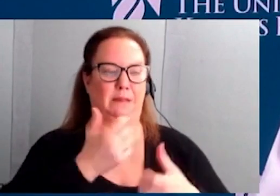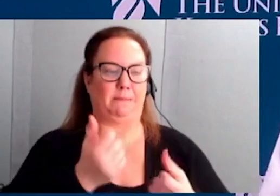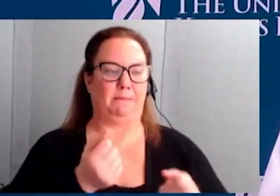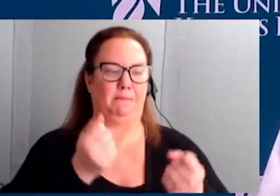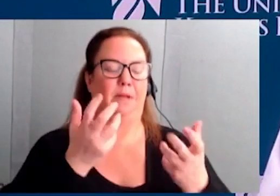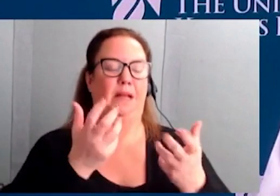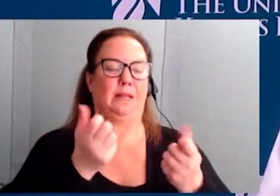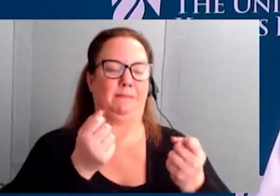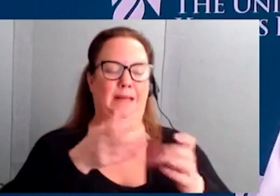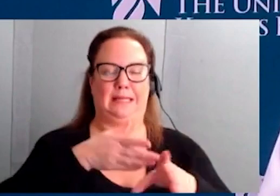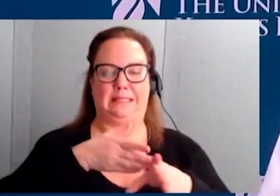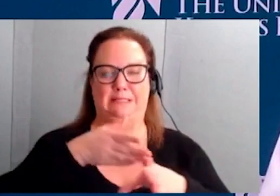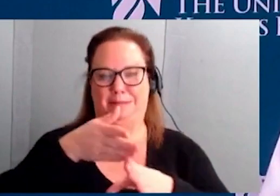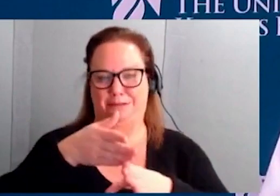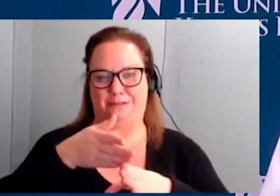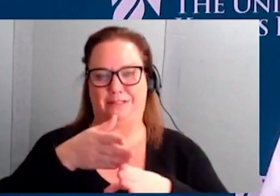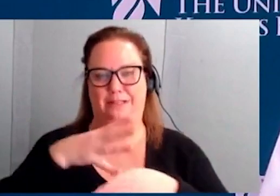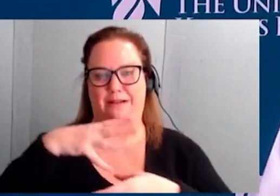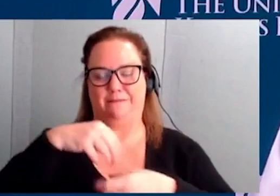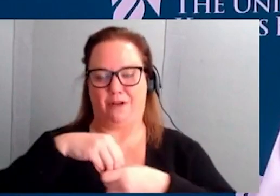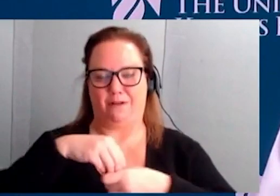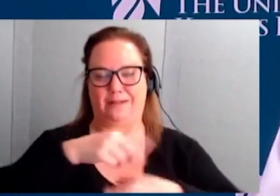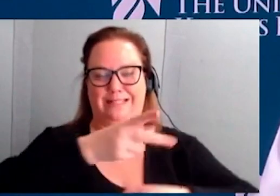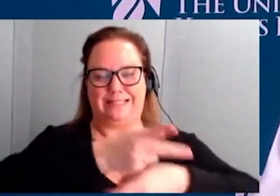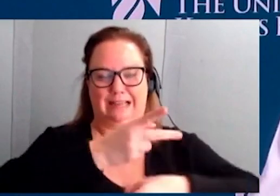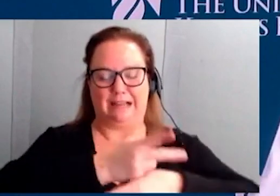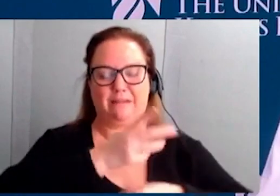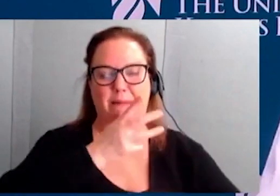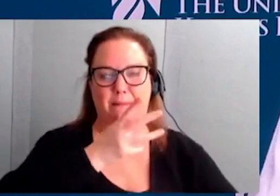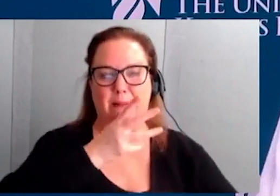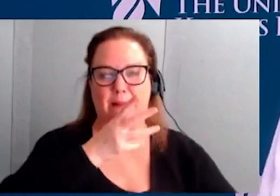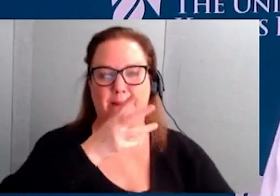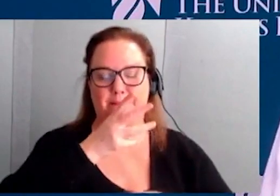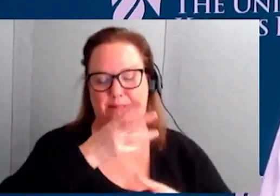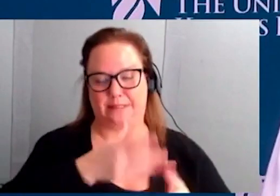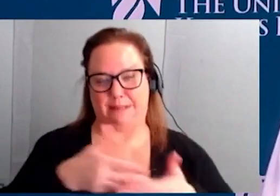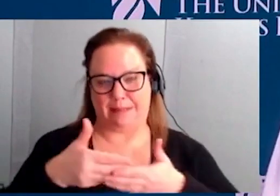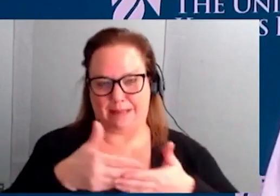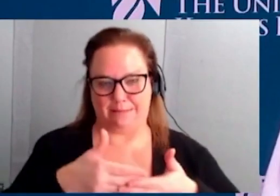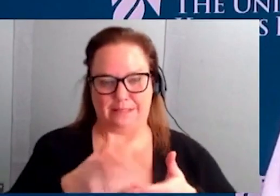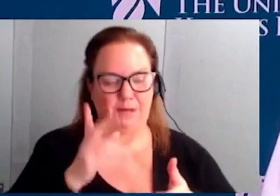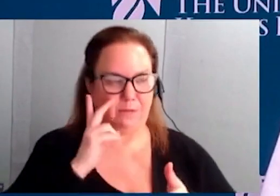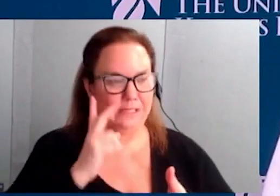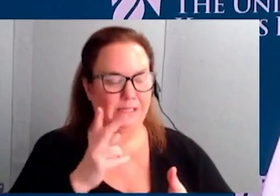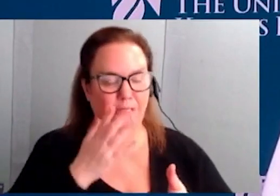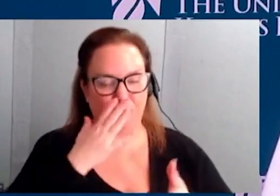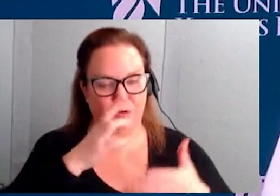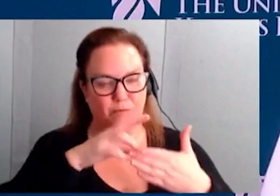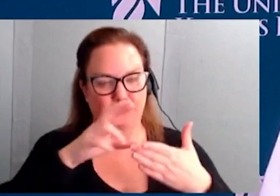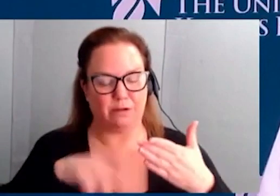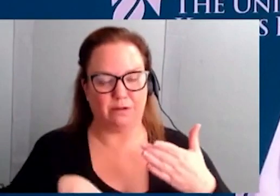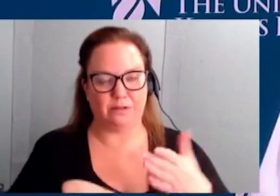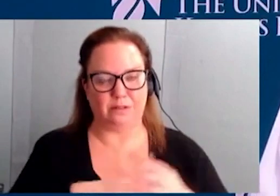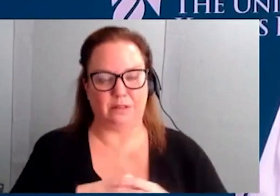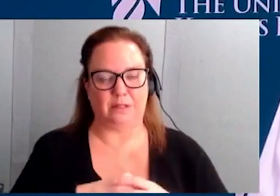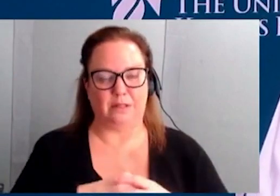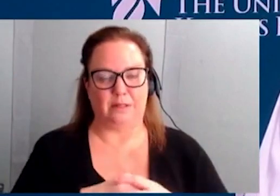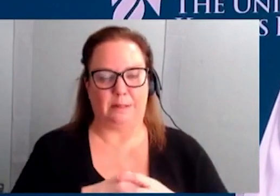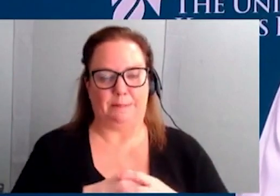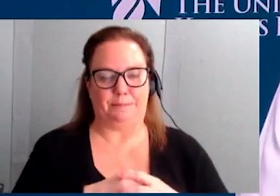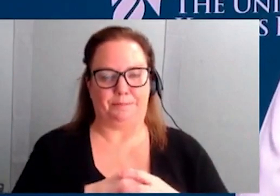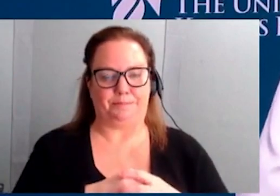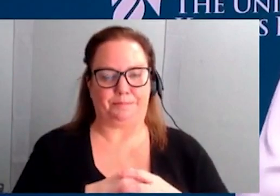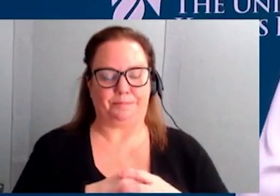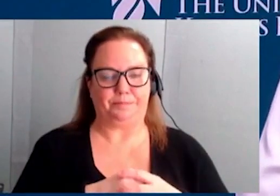subspecialists involved in the care of these moms, and we do see good outcomes in these moms, but